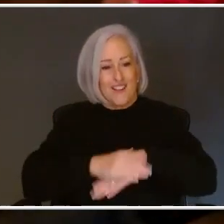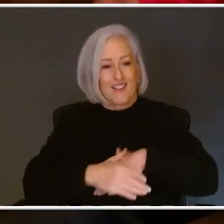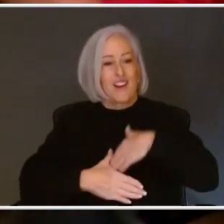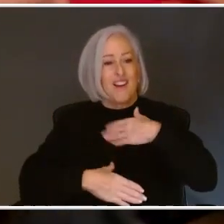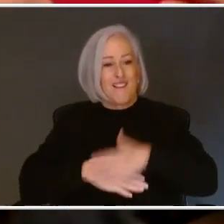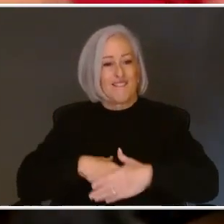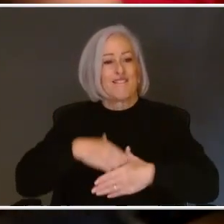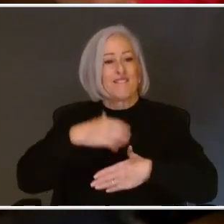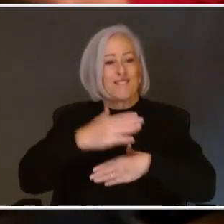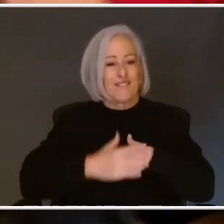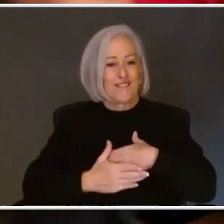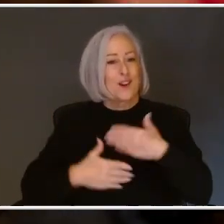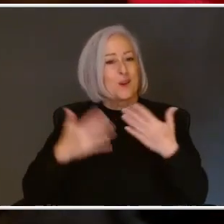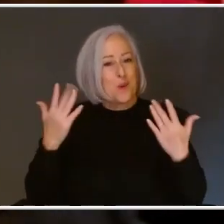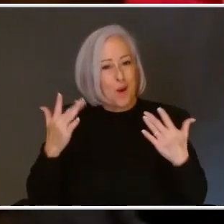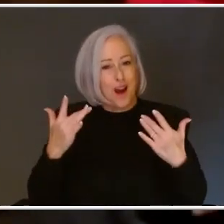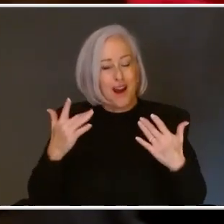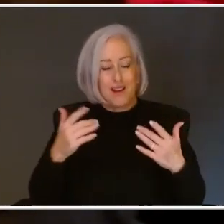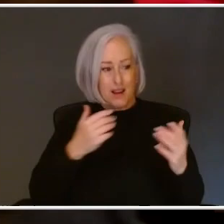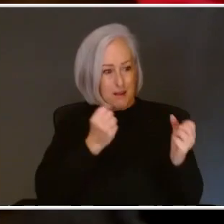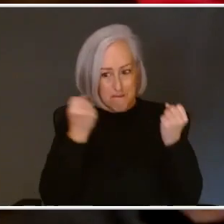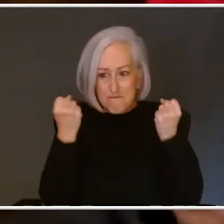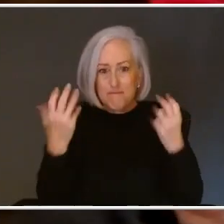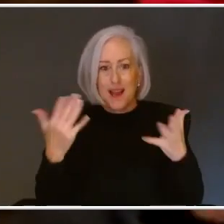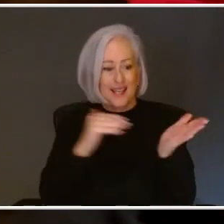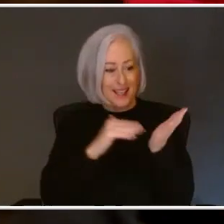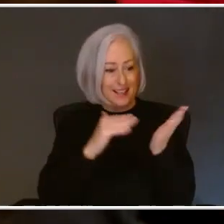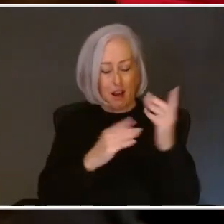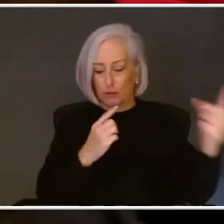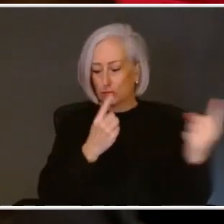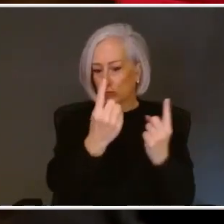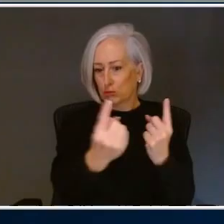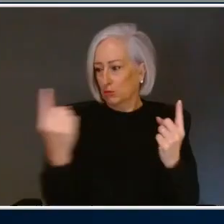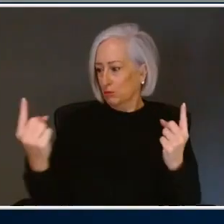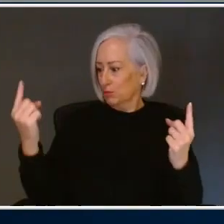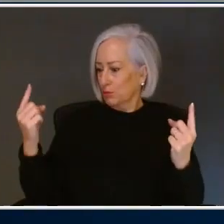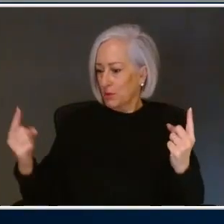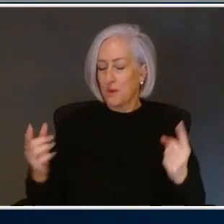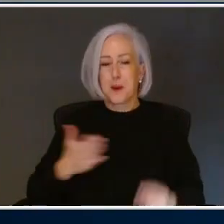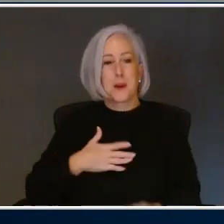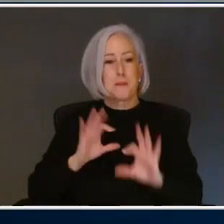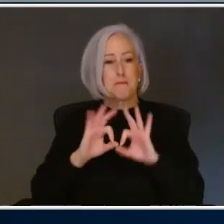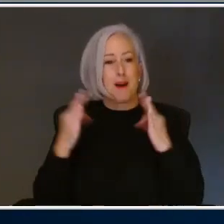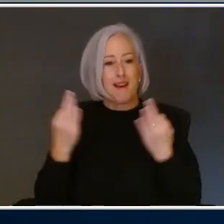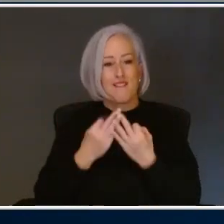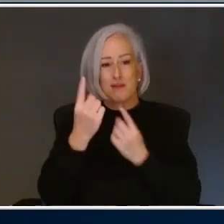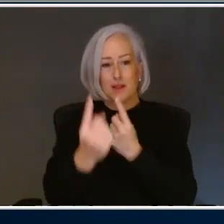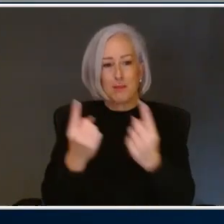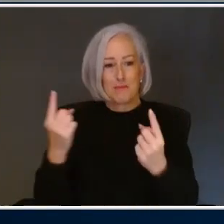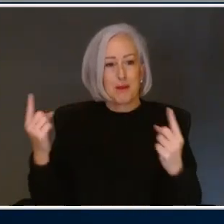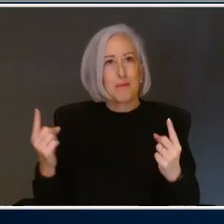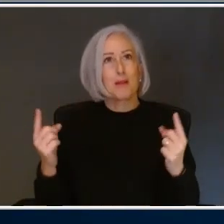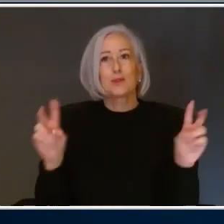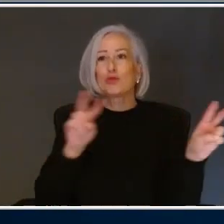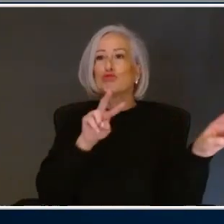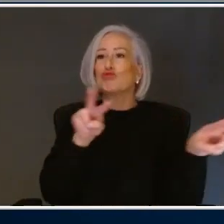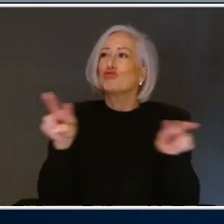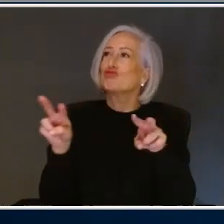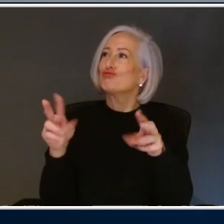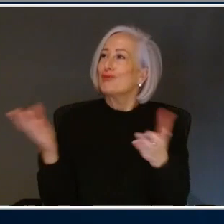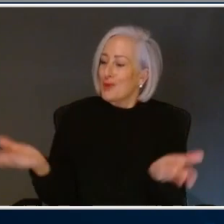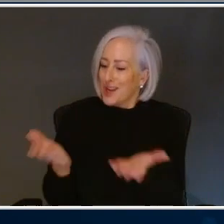me, having my family around me and stuff. And so I guess it sort of just came natural from